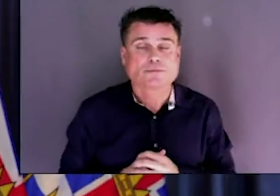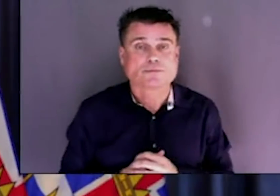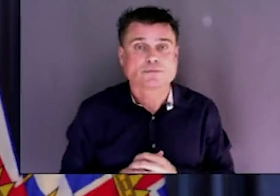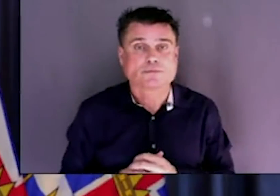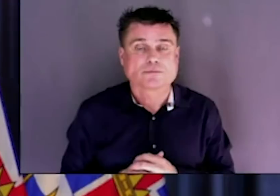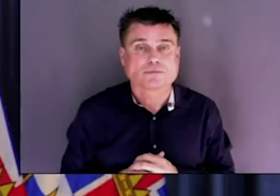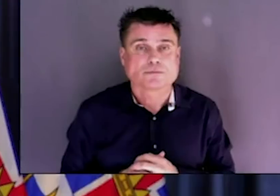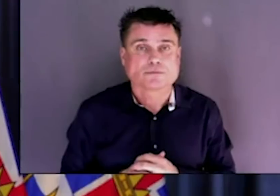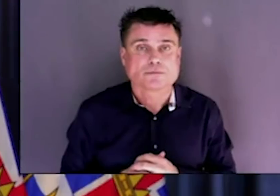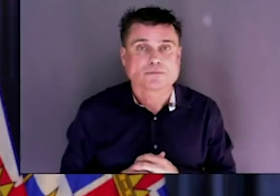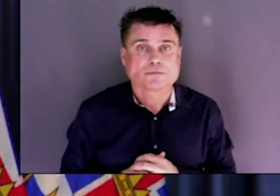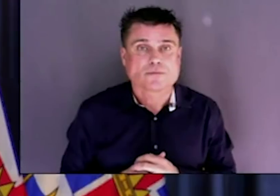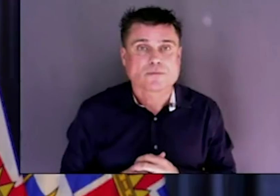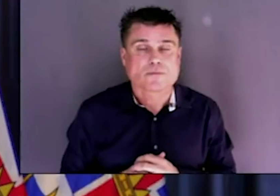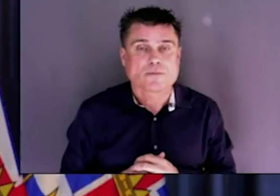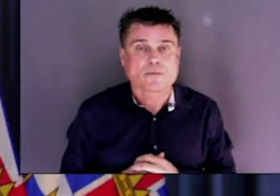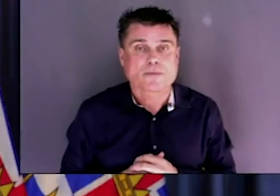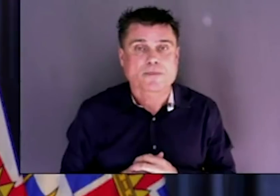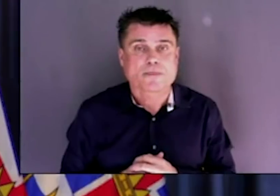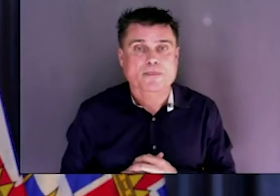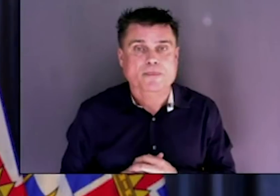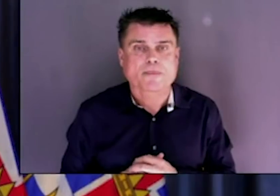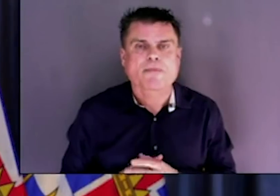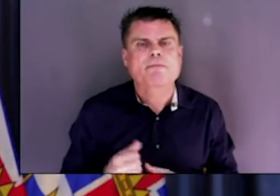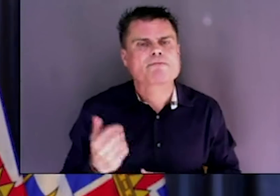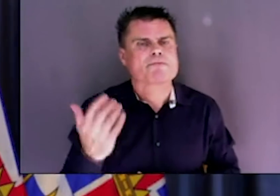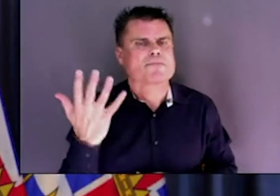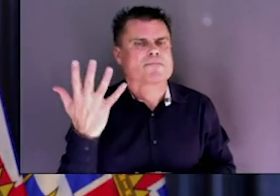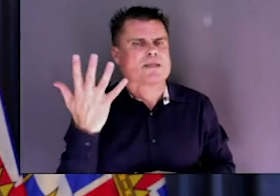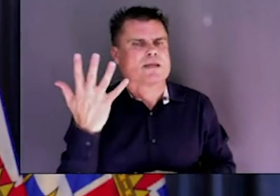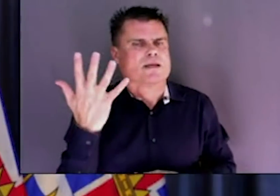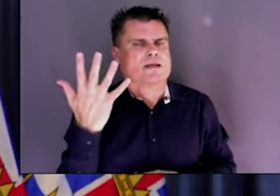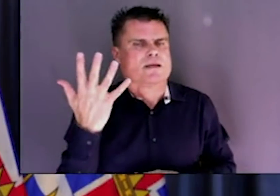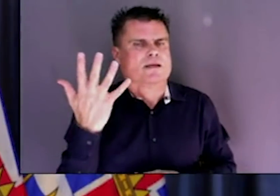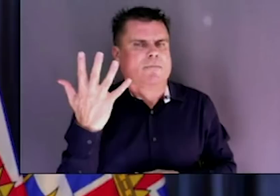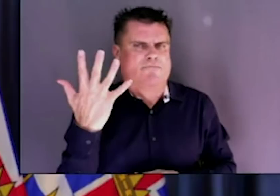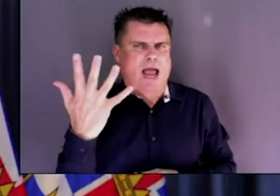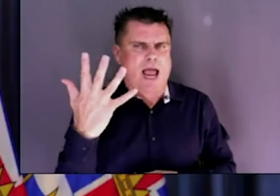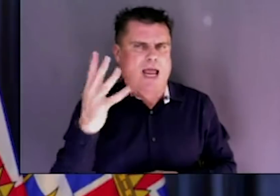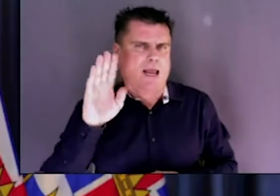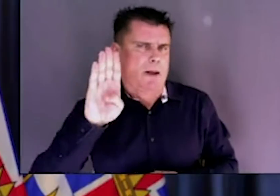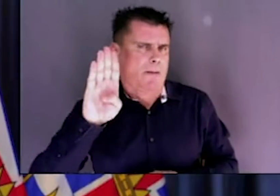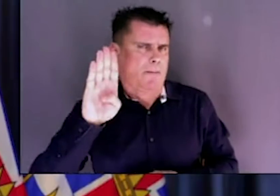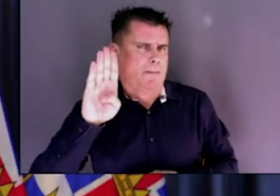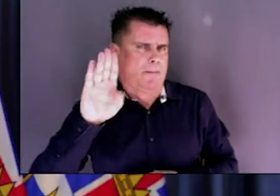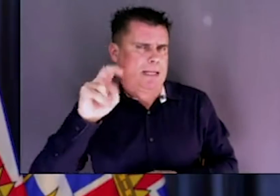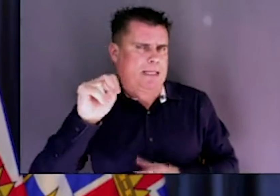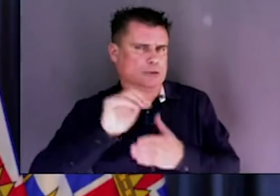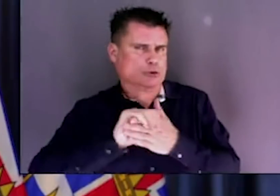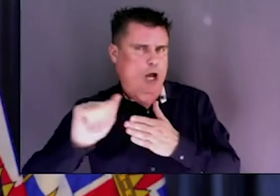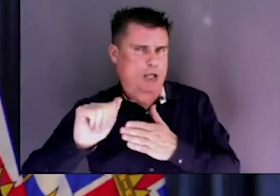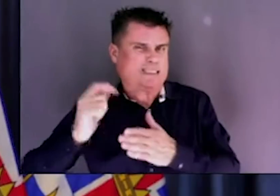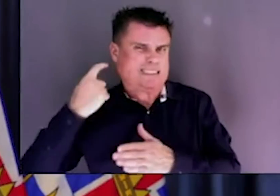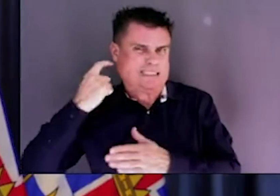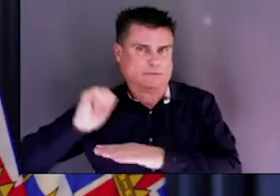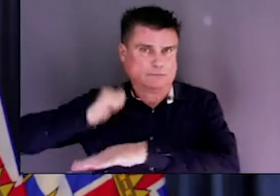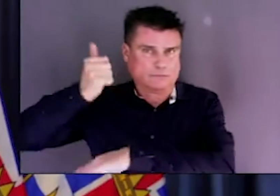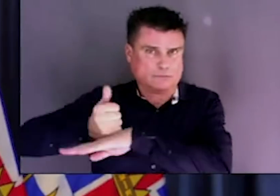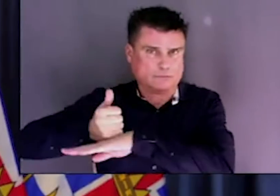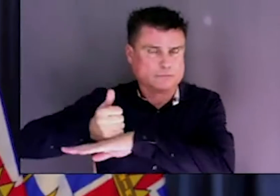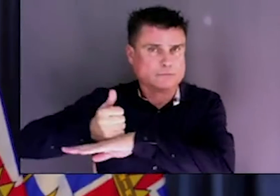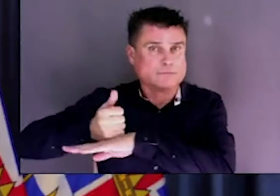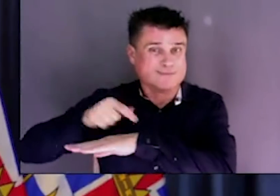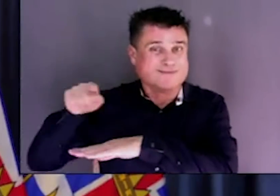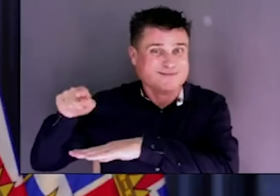allocated already. Can you give me a status update on that? Well, I know there's a number of programs.